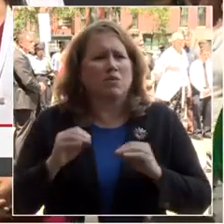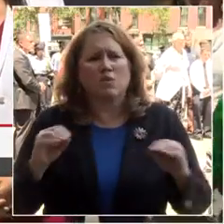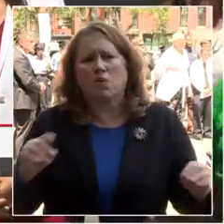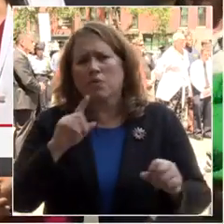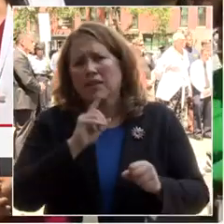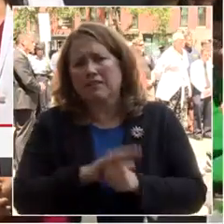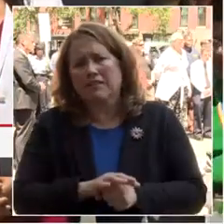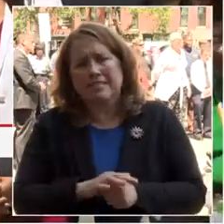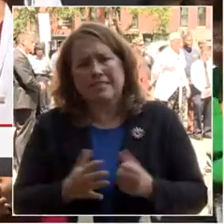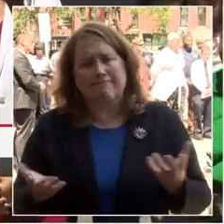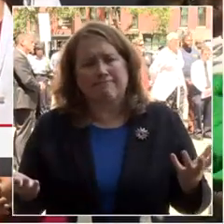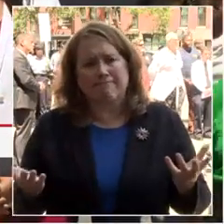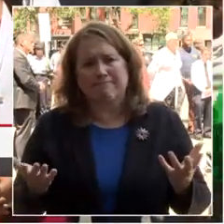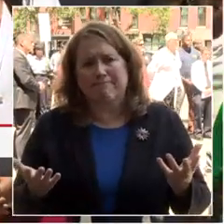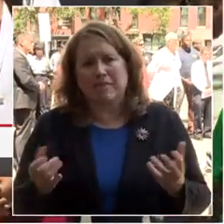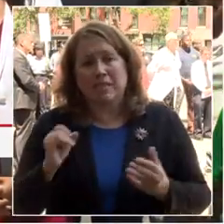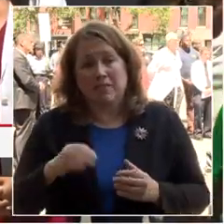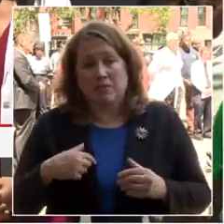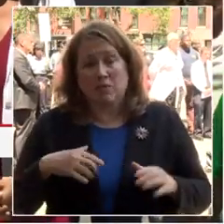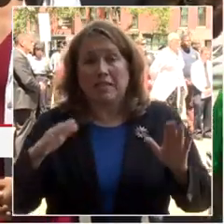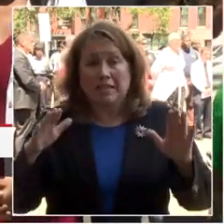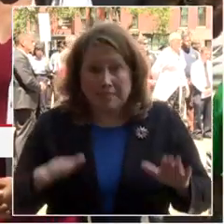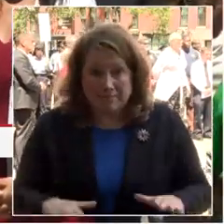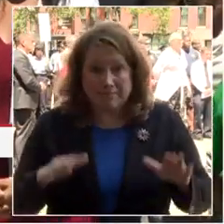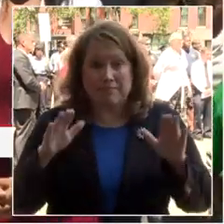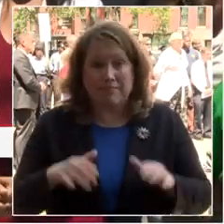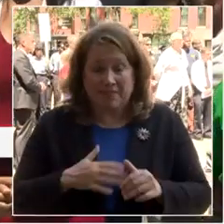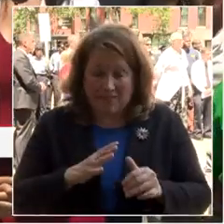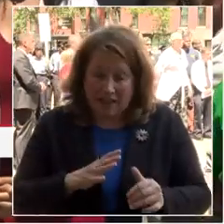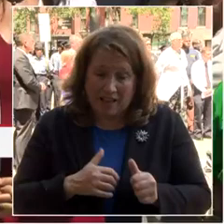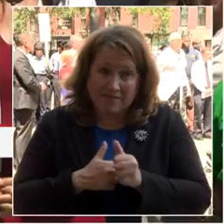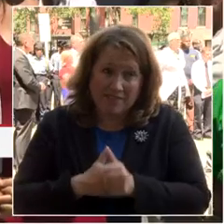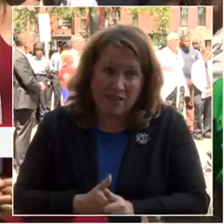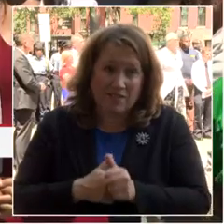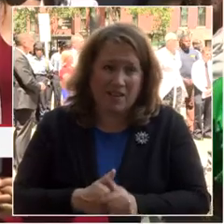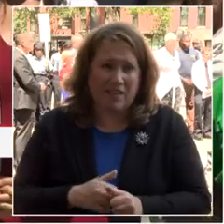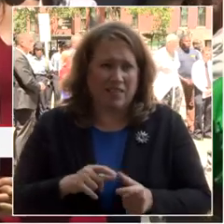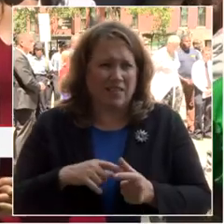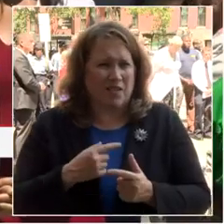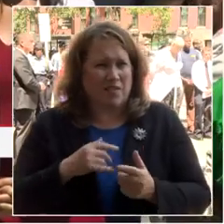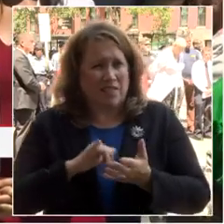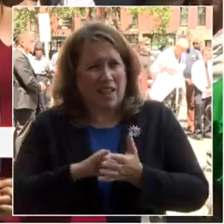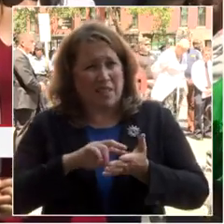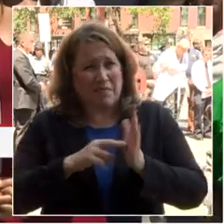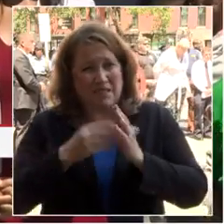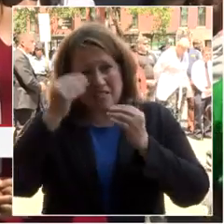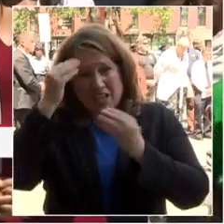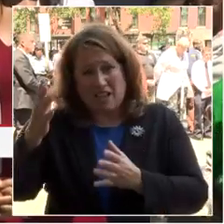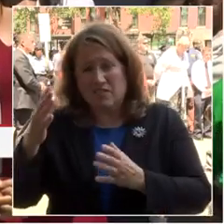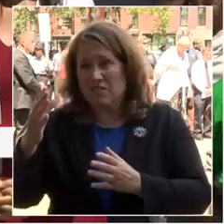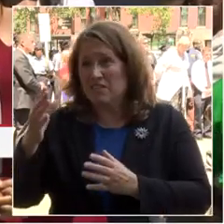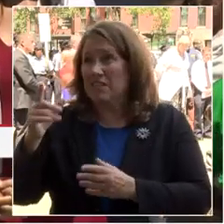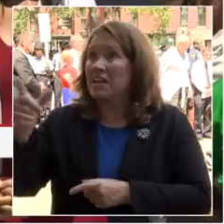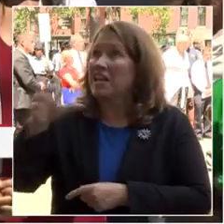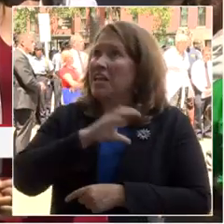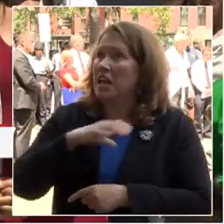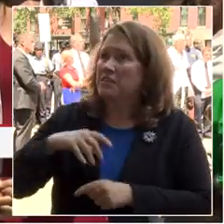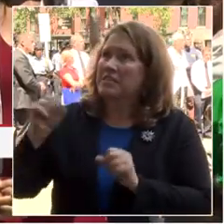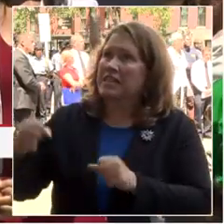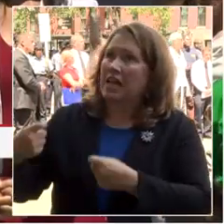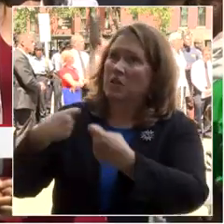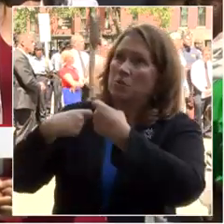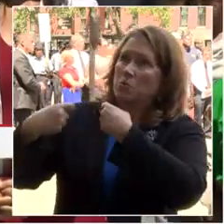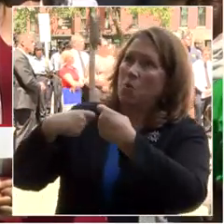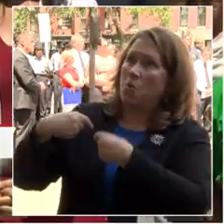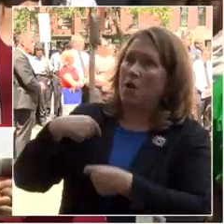that if we capitulate to this rider that tells the Congress to control us, we still may not